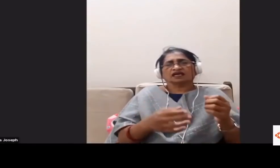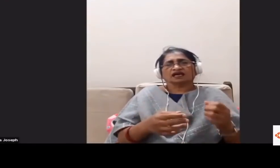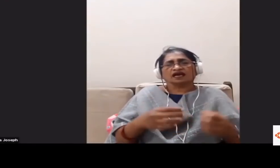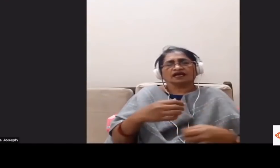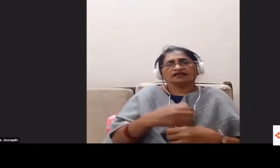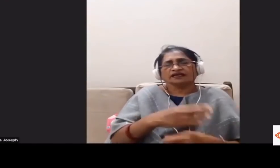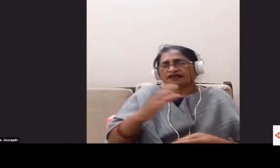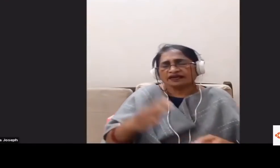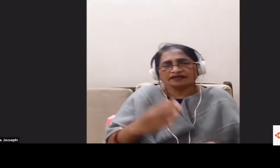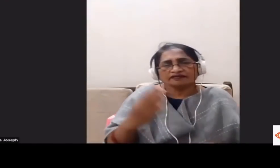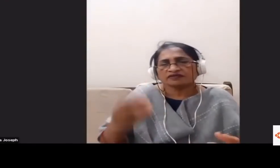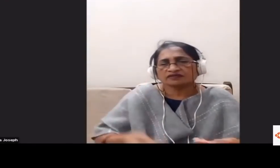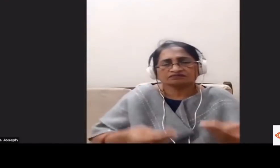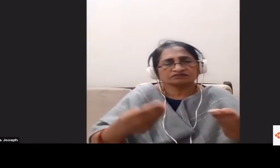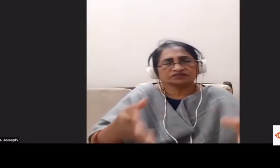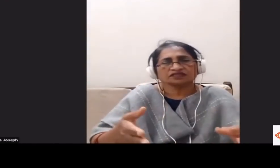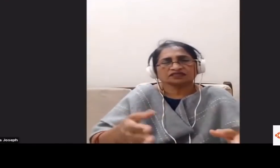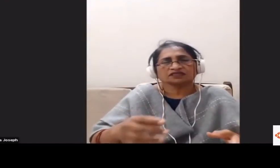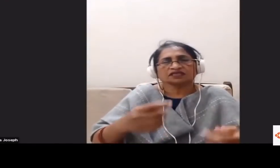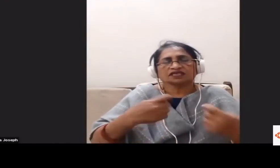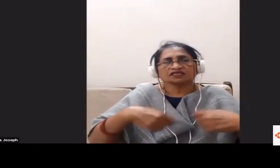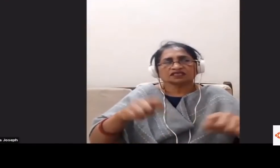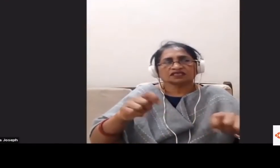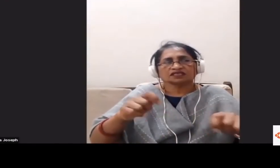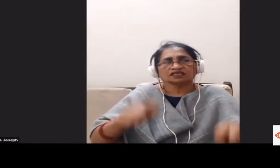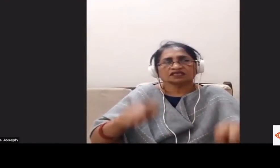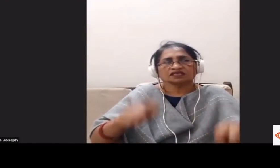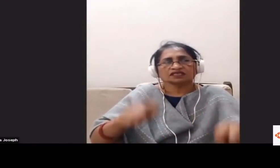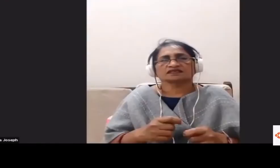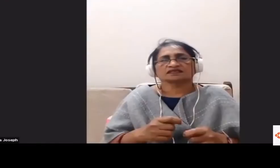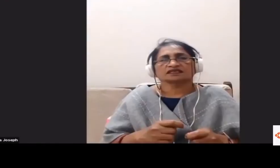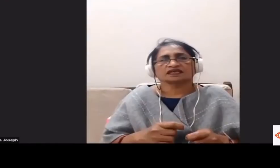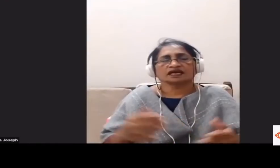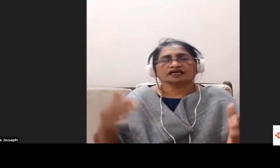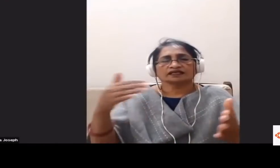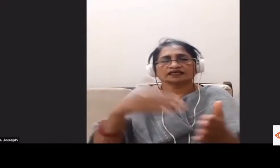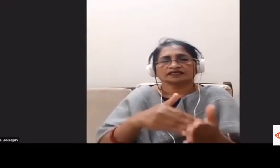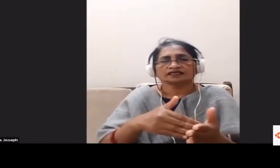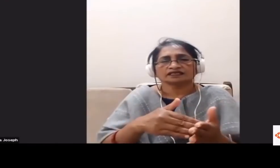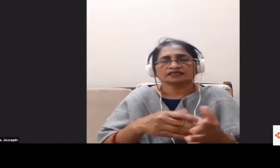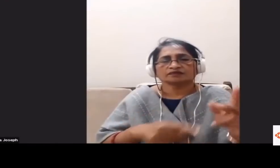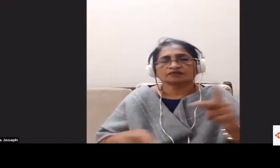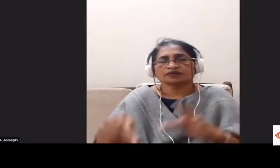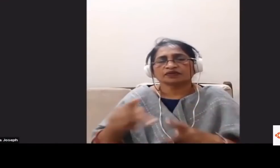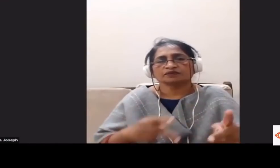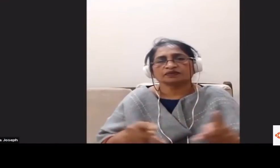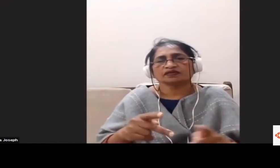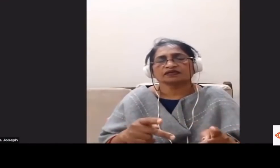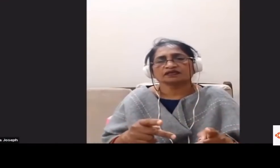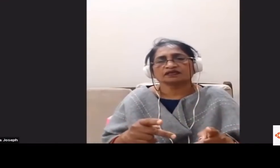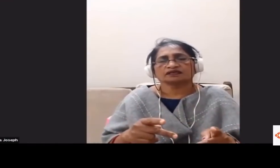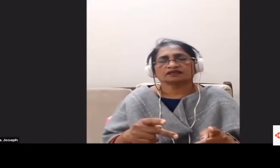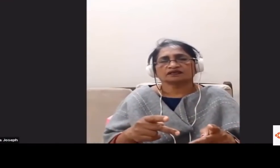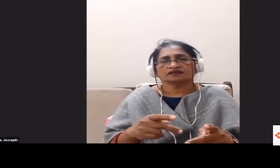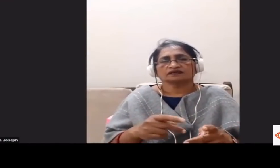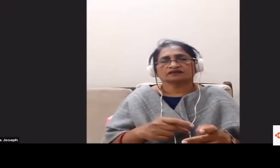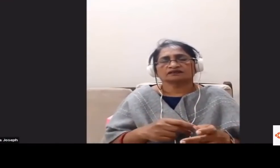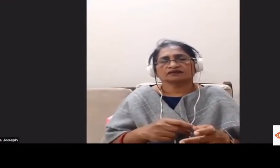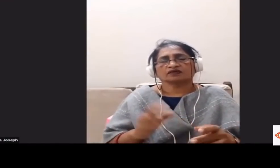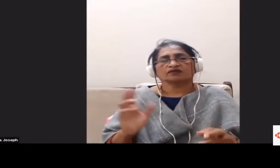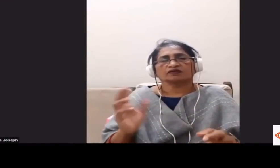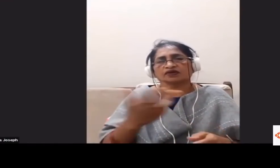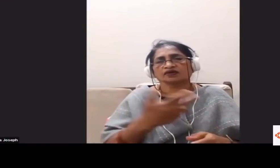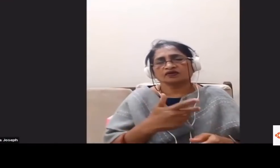ever surrender. The injustices and deprivations against the people are so grave as to lack a champion. We owe it